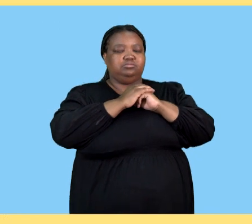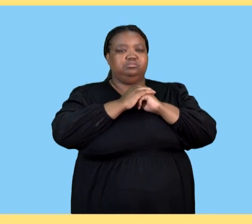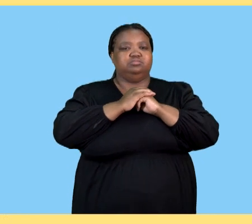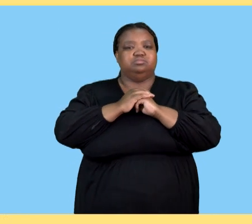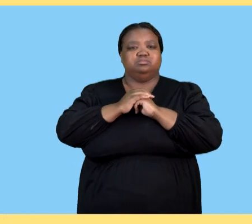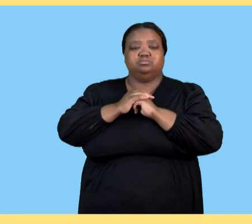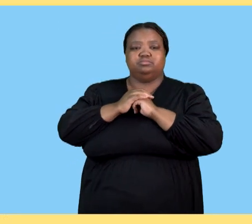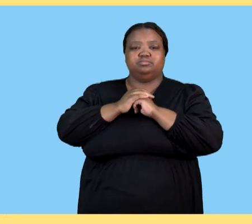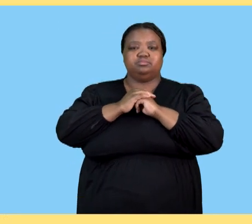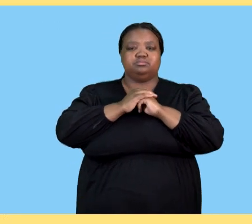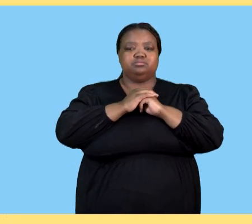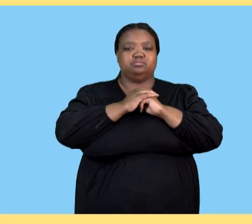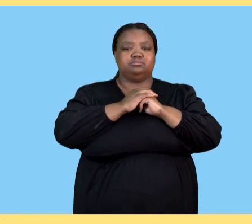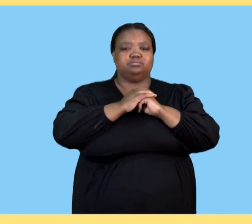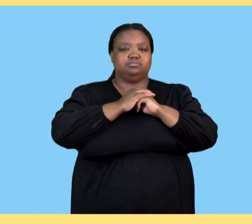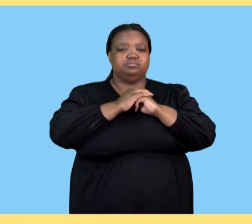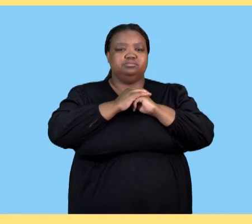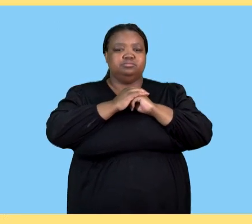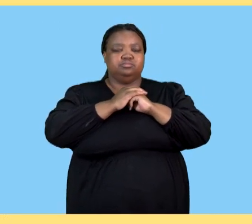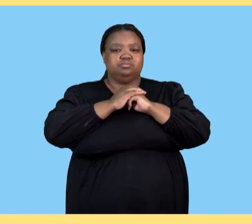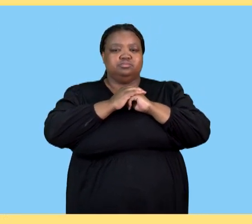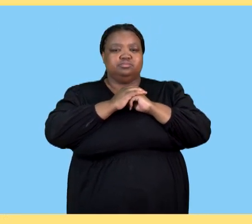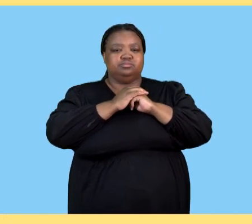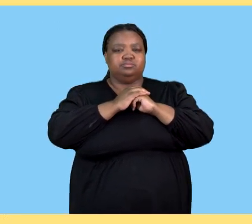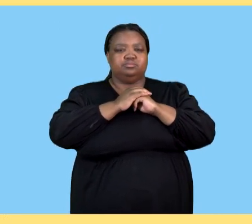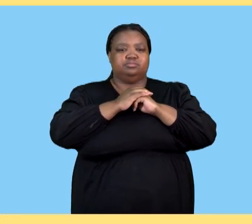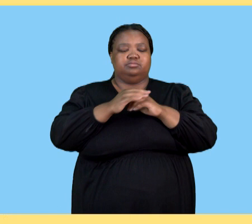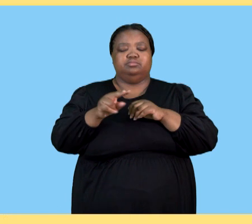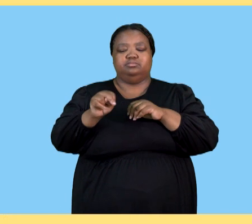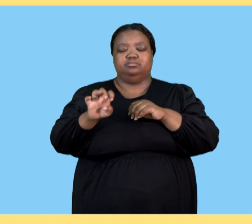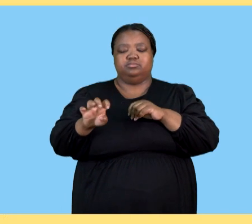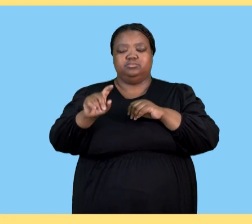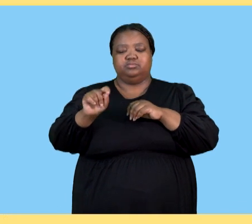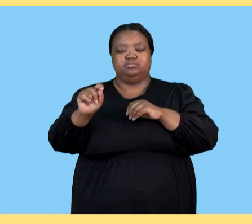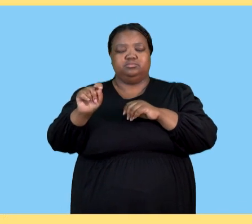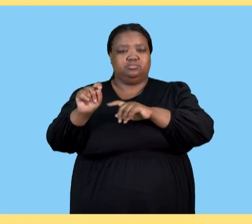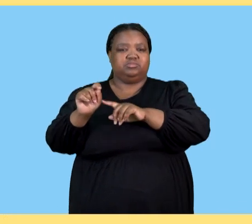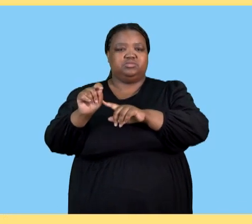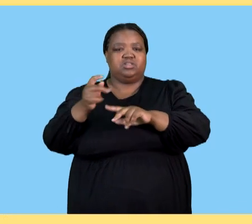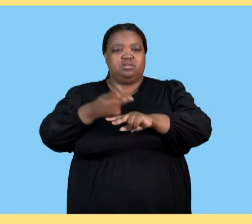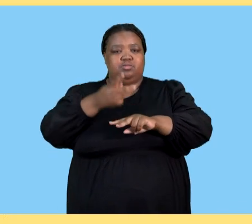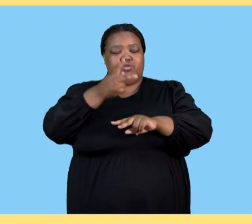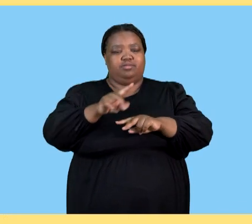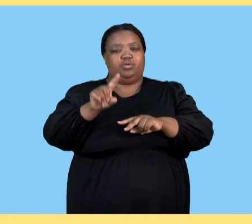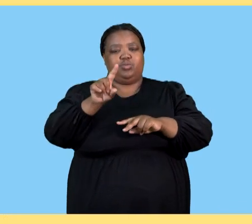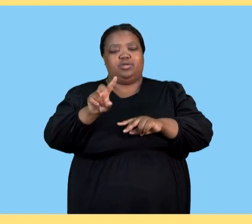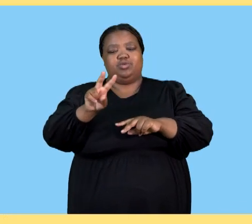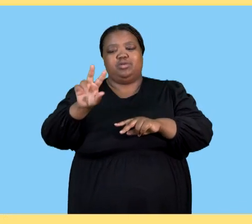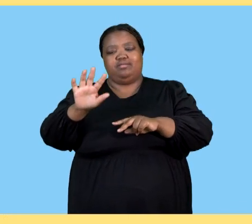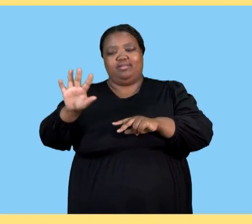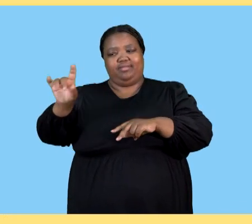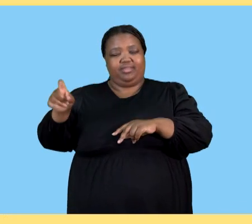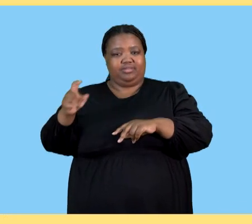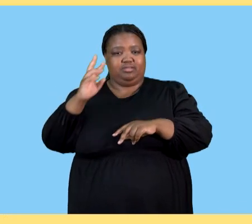year. Net profit for the year. And my net profit for the year is